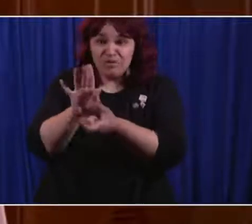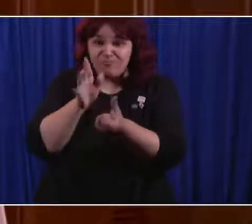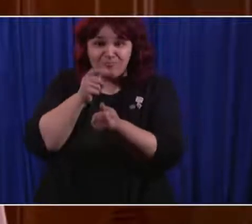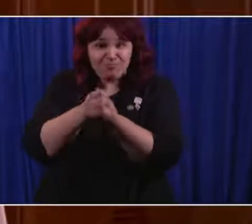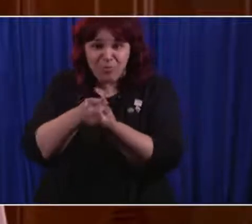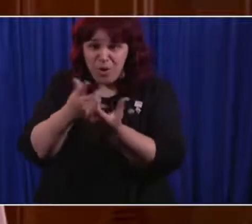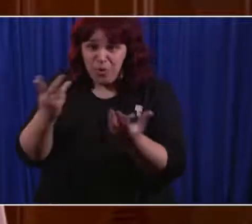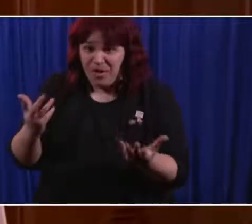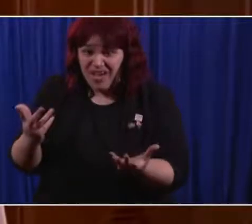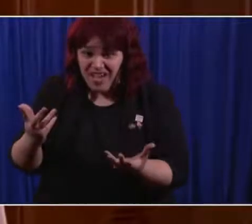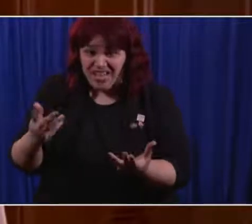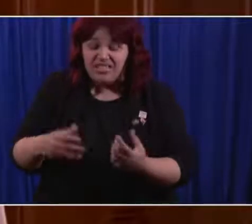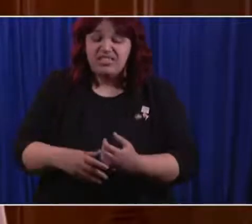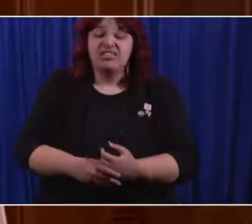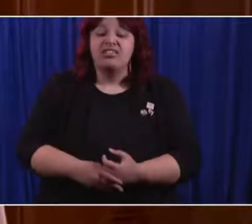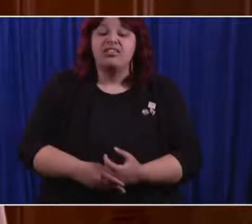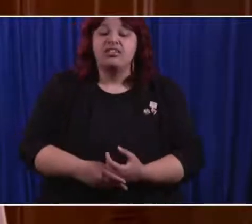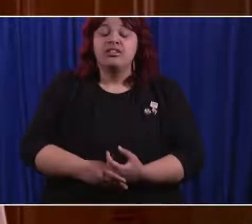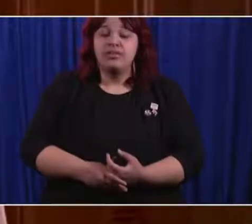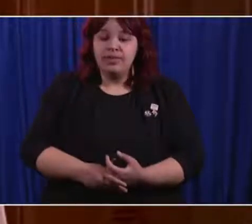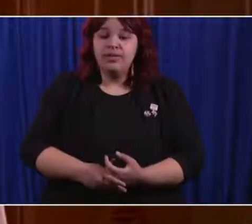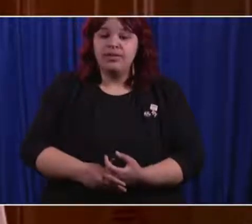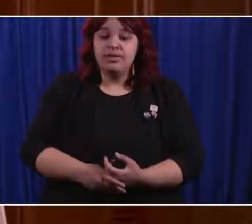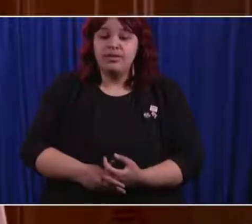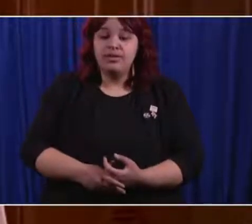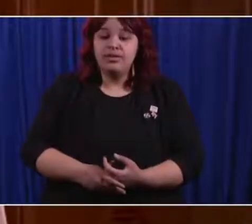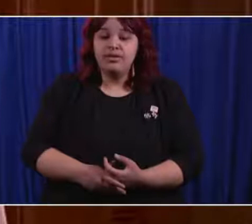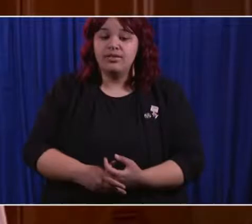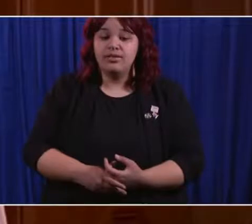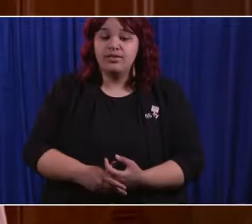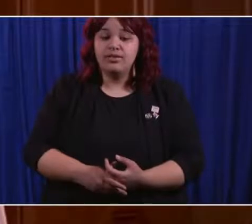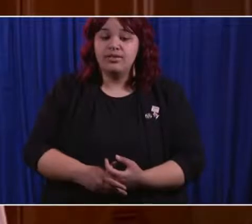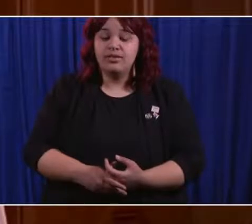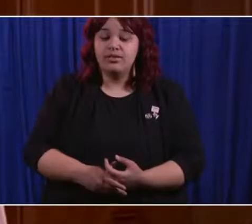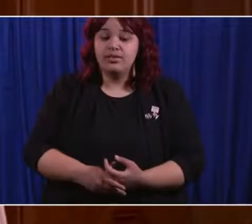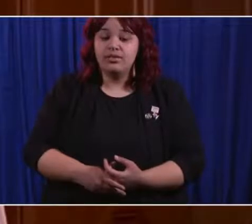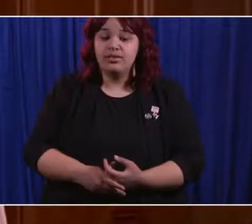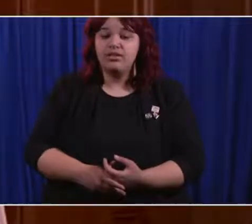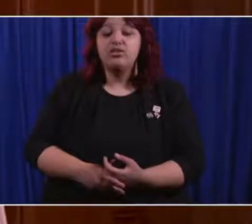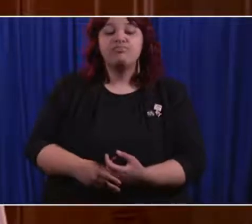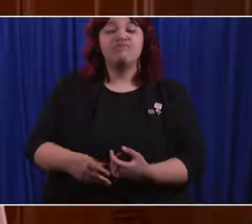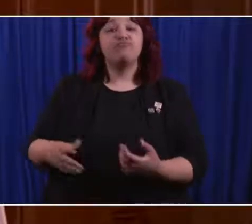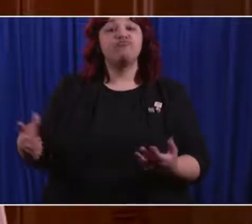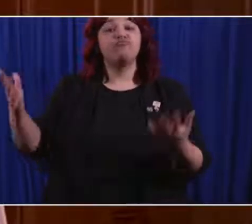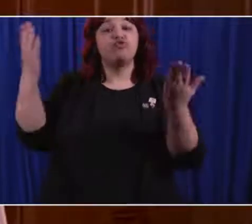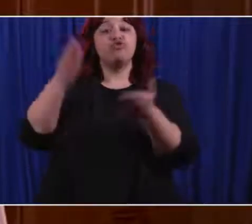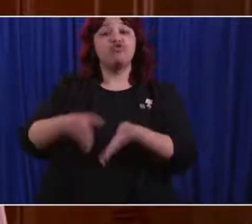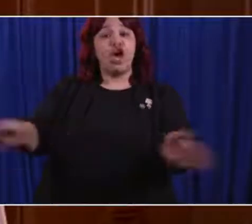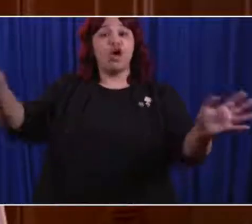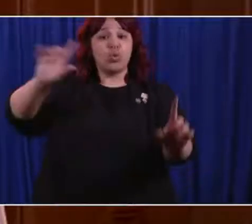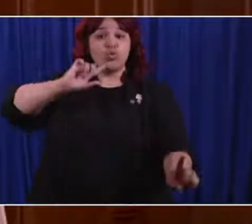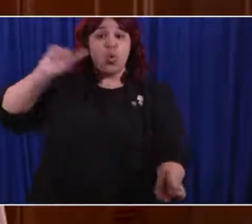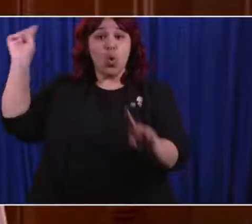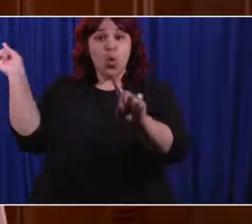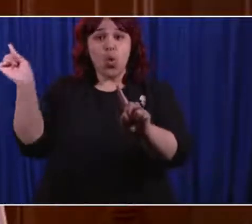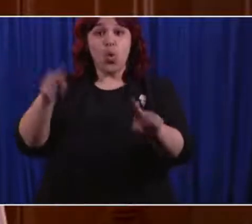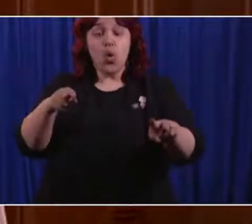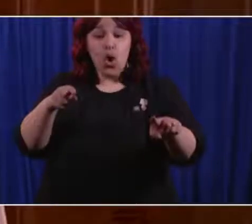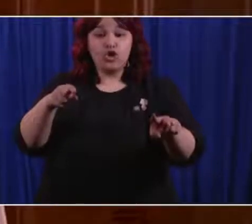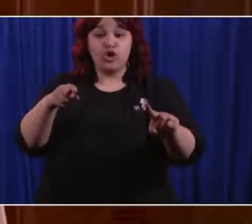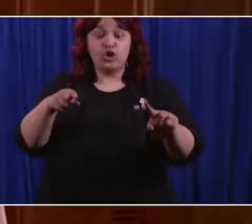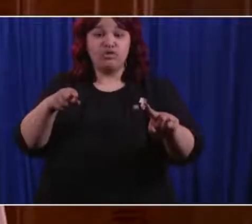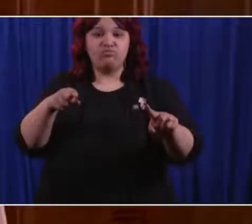the bill says no general order. You can't make a general order about something. Think of the situation